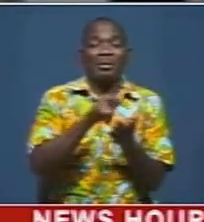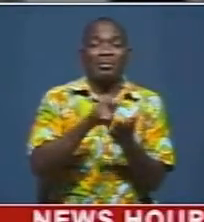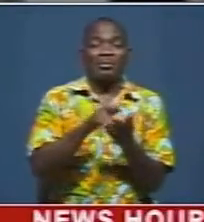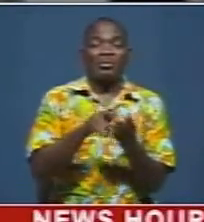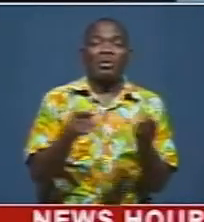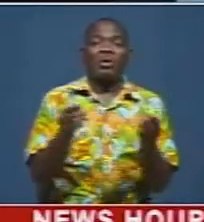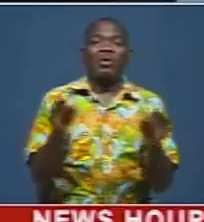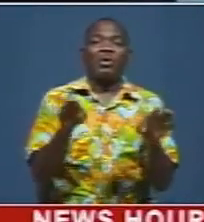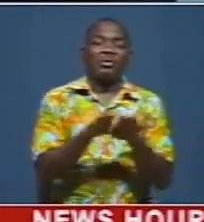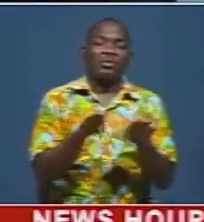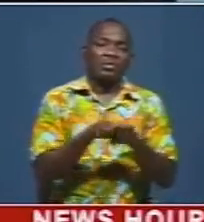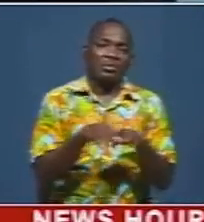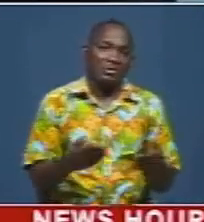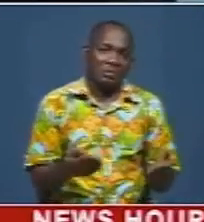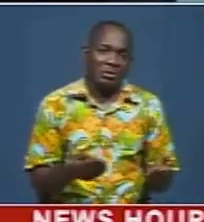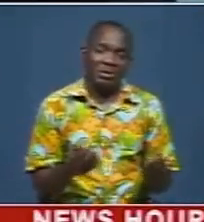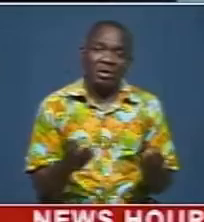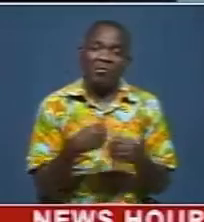offices.